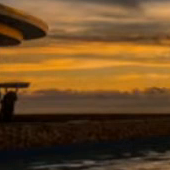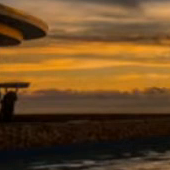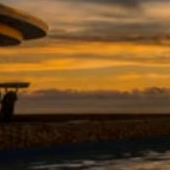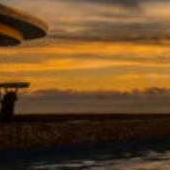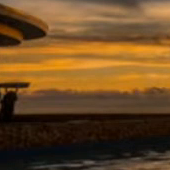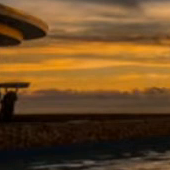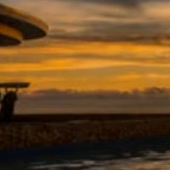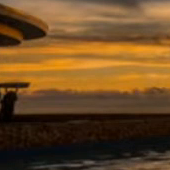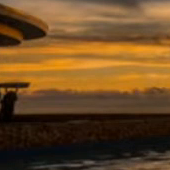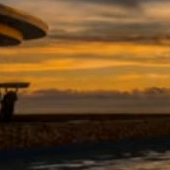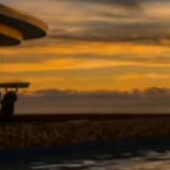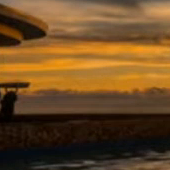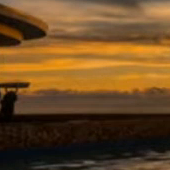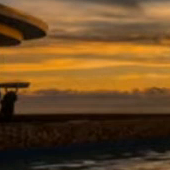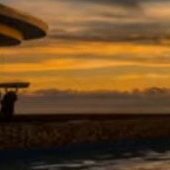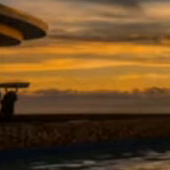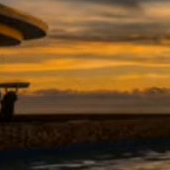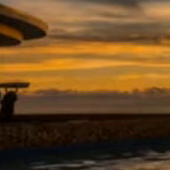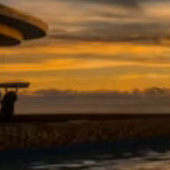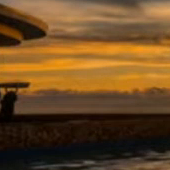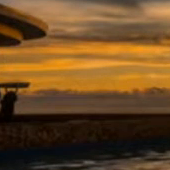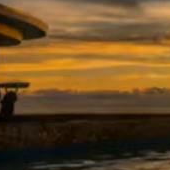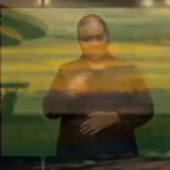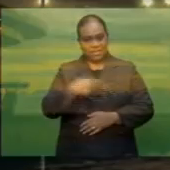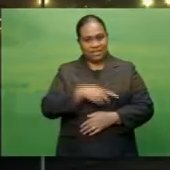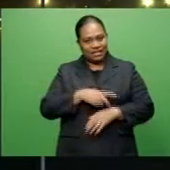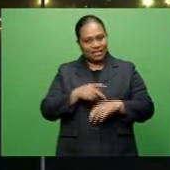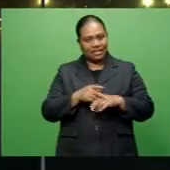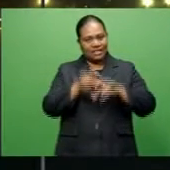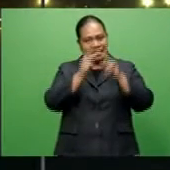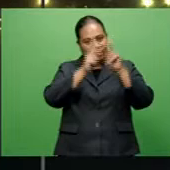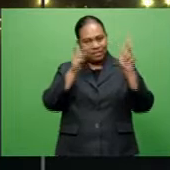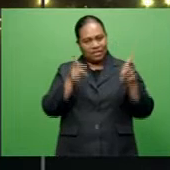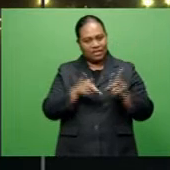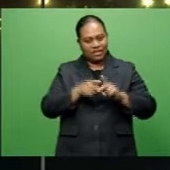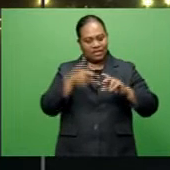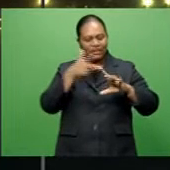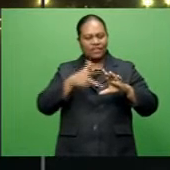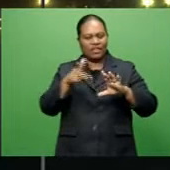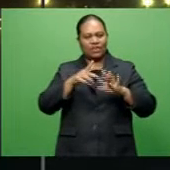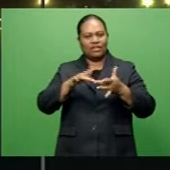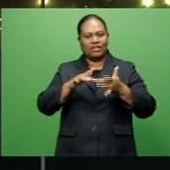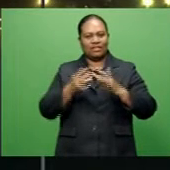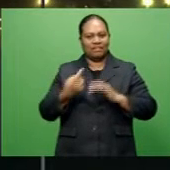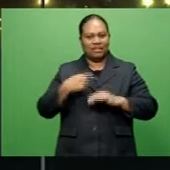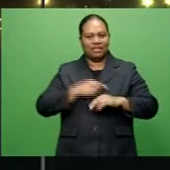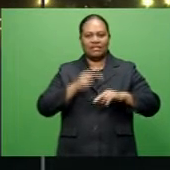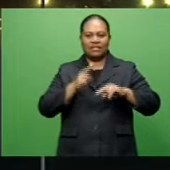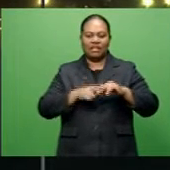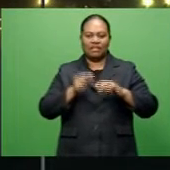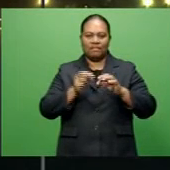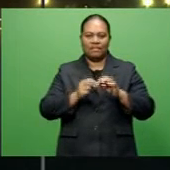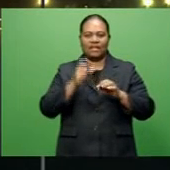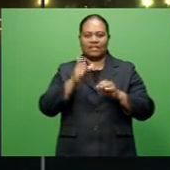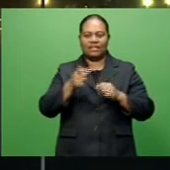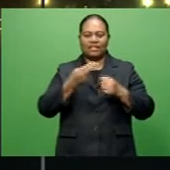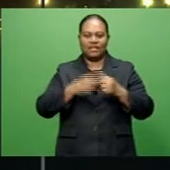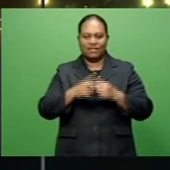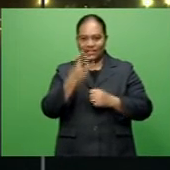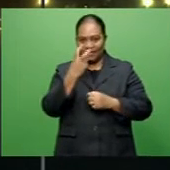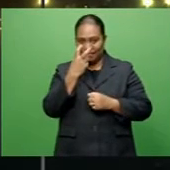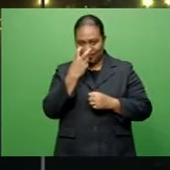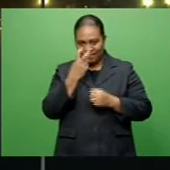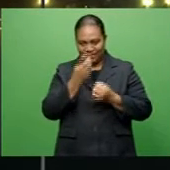Bay. This photo was sent in by Daniel. You can send us newsworthy pictures and videos on email, fbcnews at fbc.com.fj